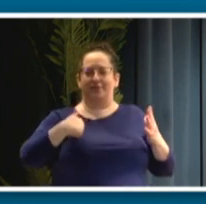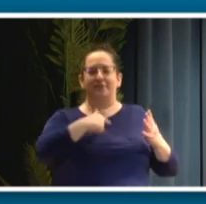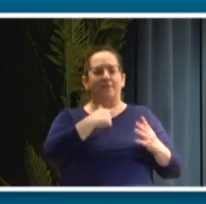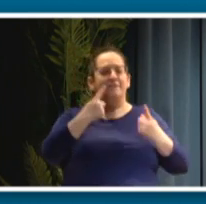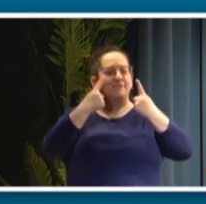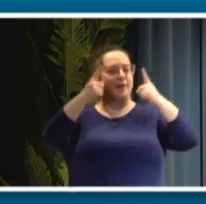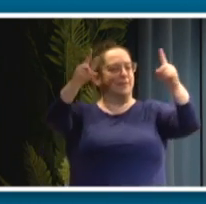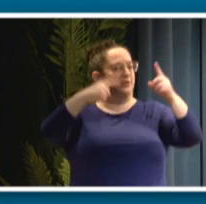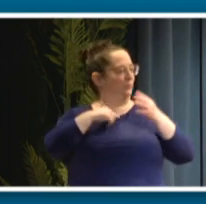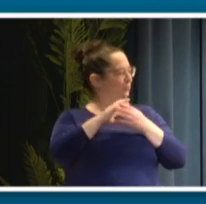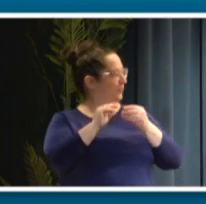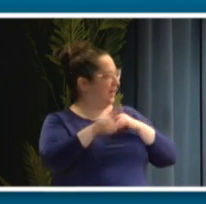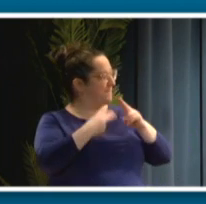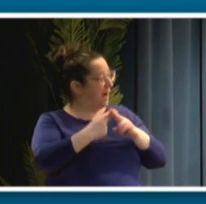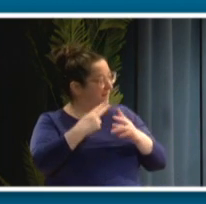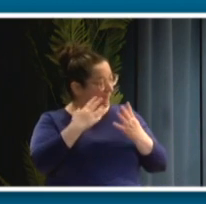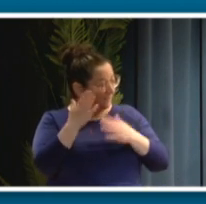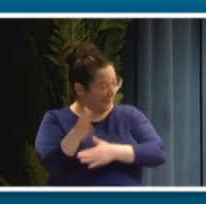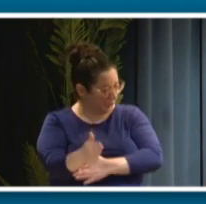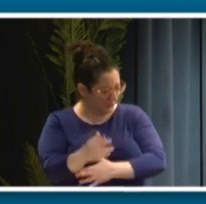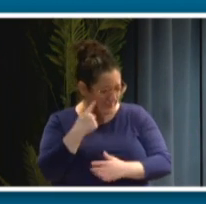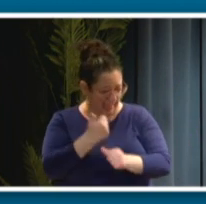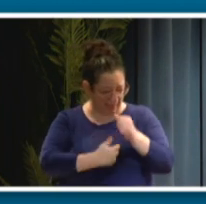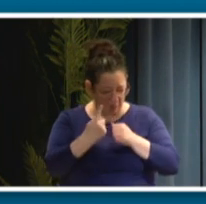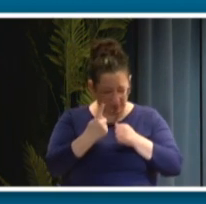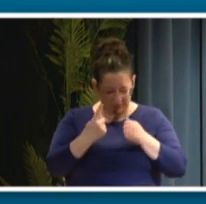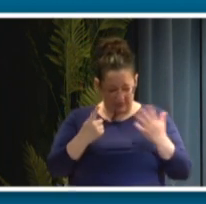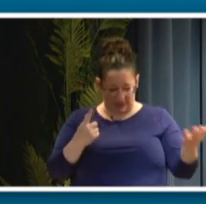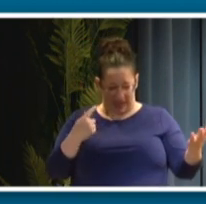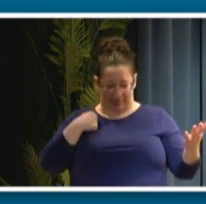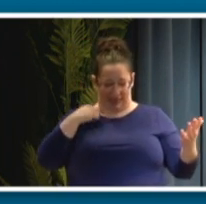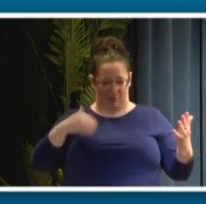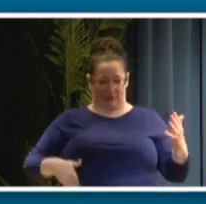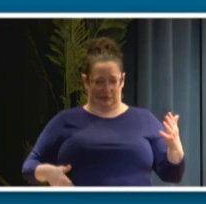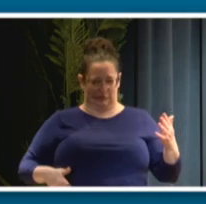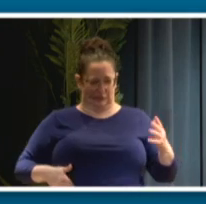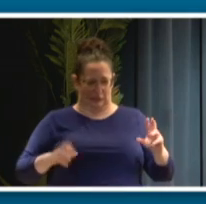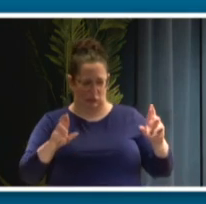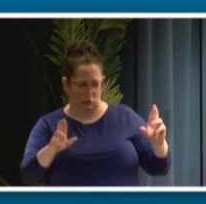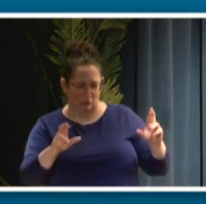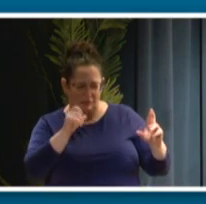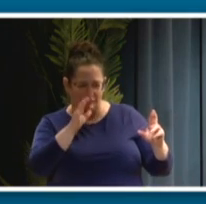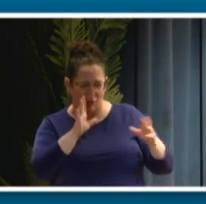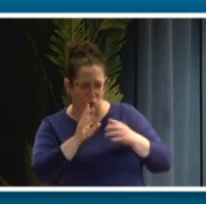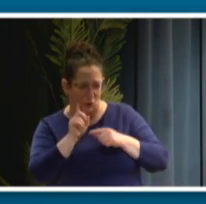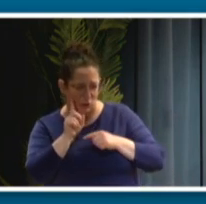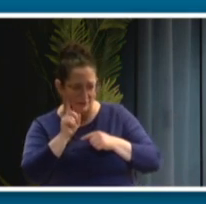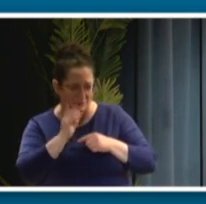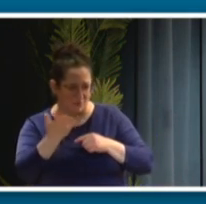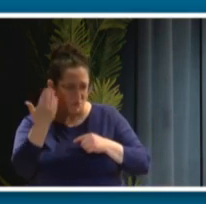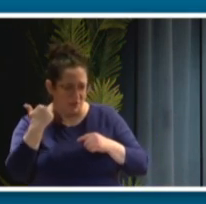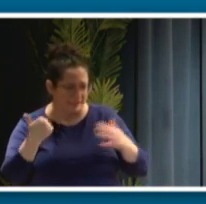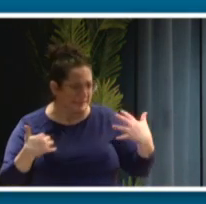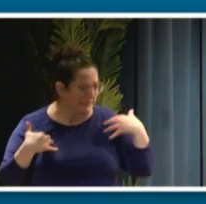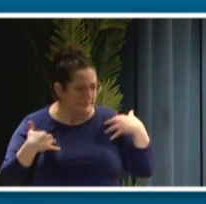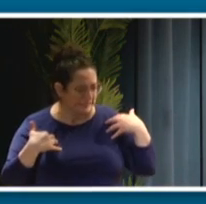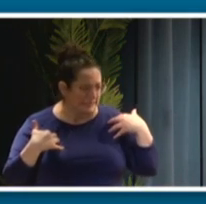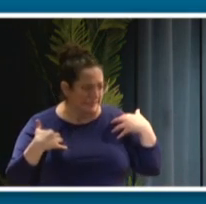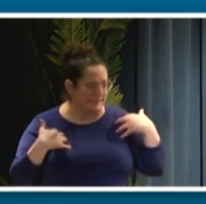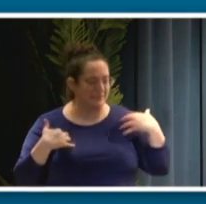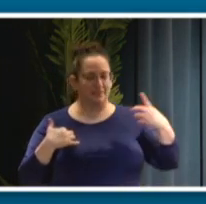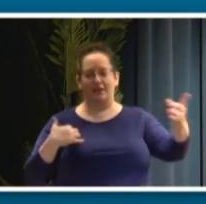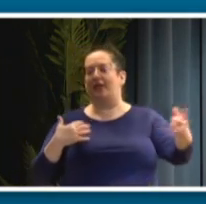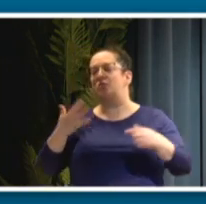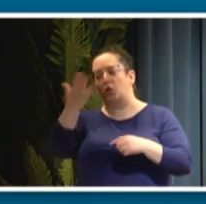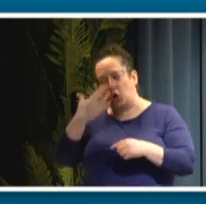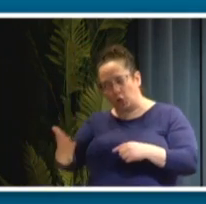Yes. Has anyone heard this story? I feel like, because I've told it so many times that I'm a little subconscious. Like, I don't want to keep telling this story. You know what I'm saying? It's a like, good story, though,